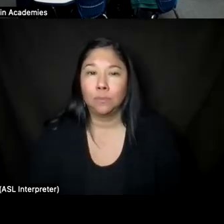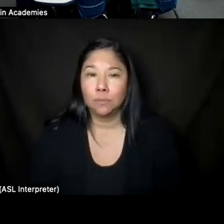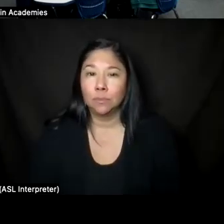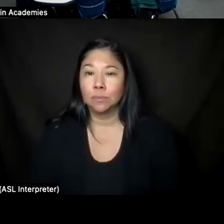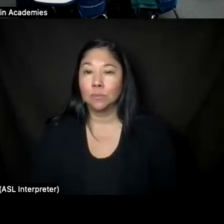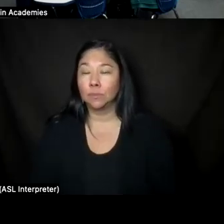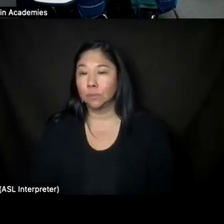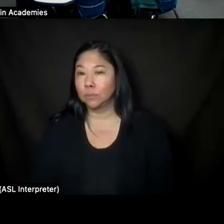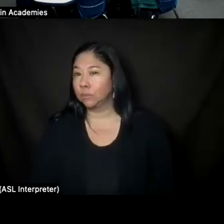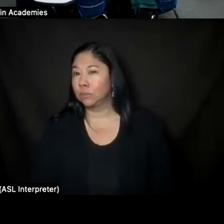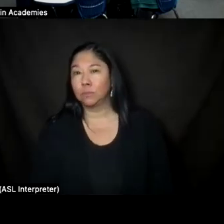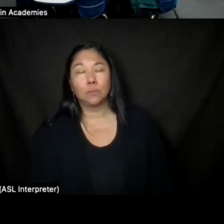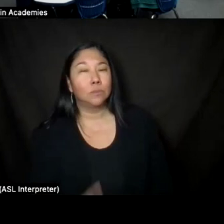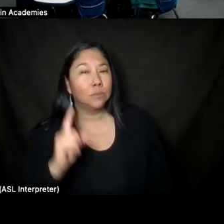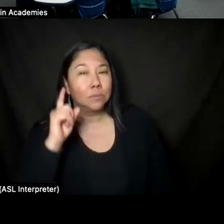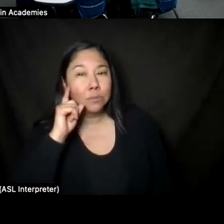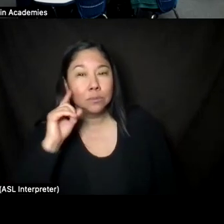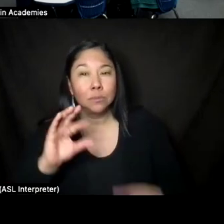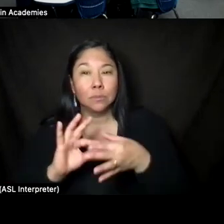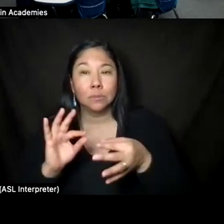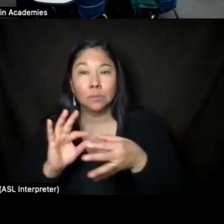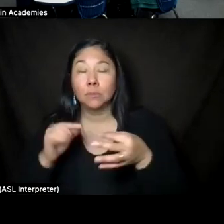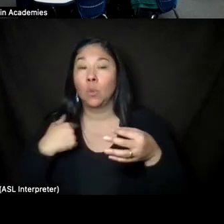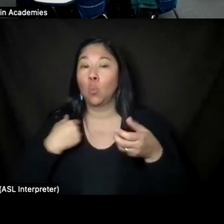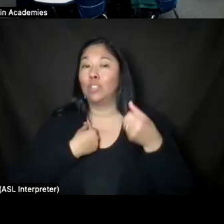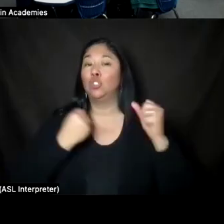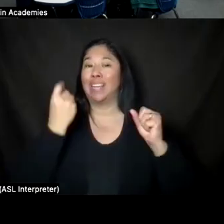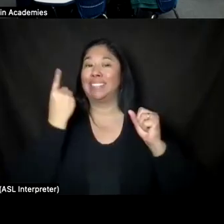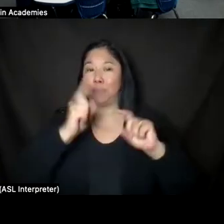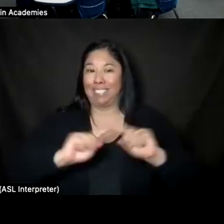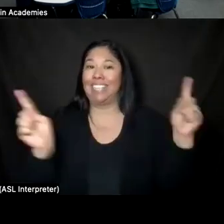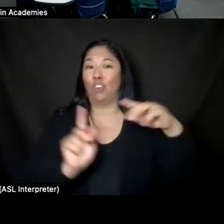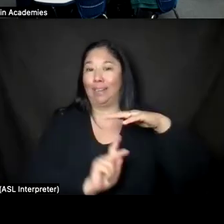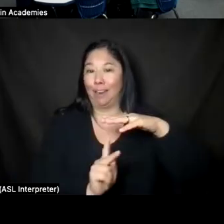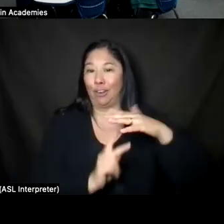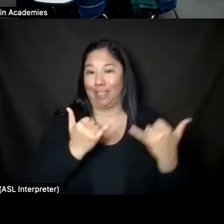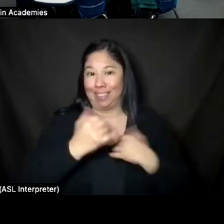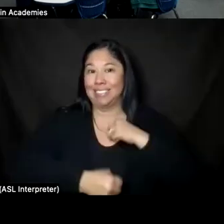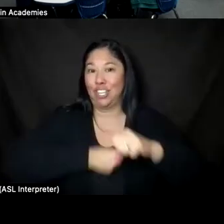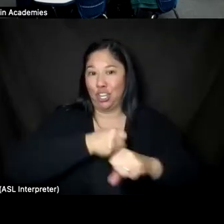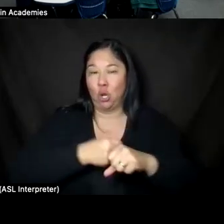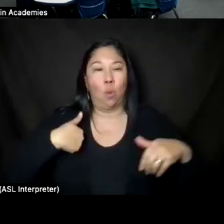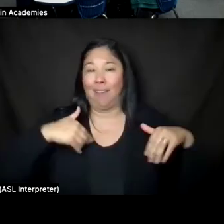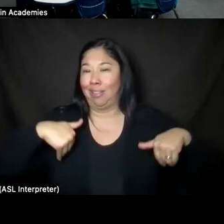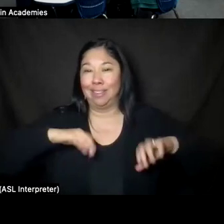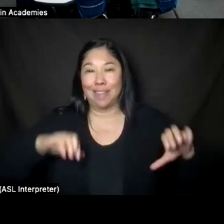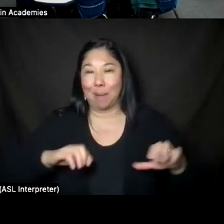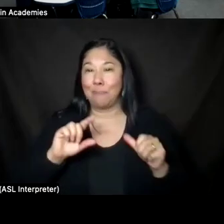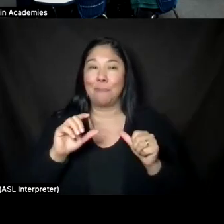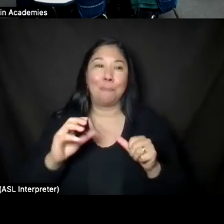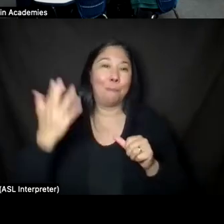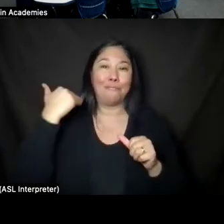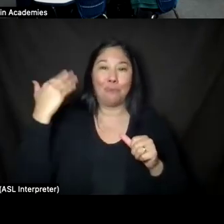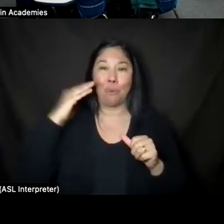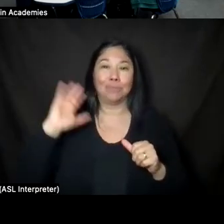Talk about that. So we're trying something different in kindergarten this year that we haven't done before. This is our beta year to try this